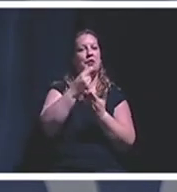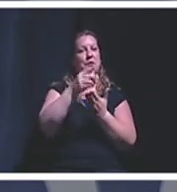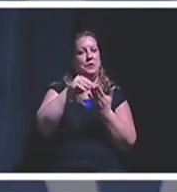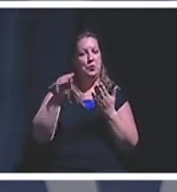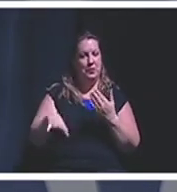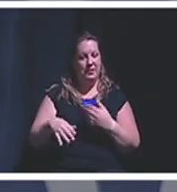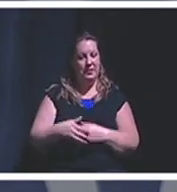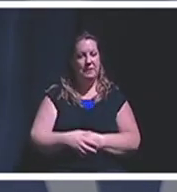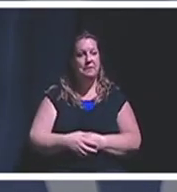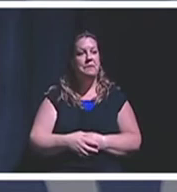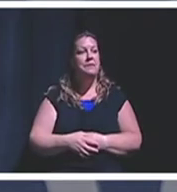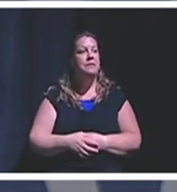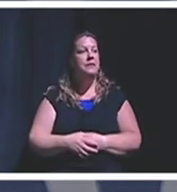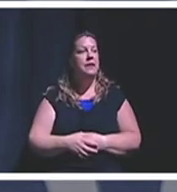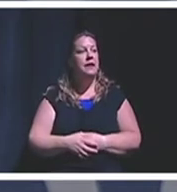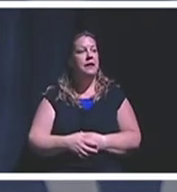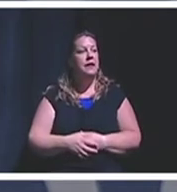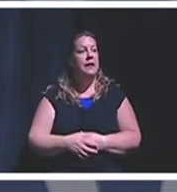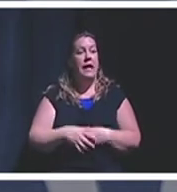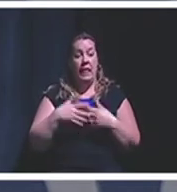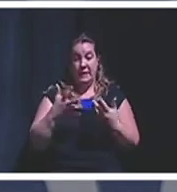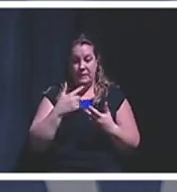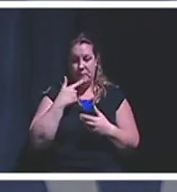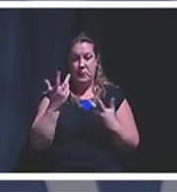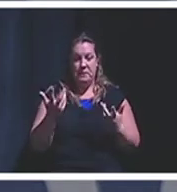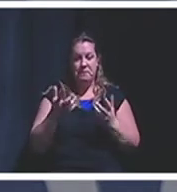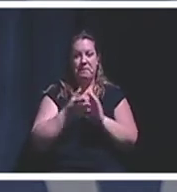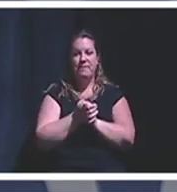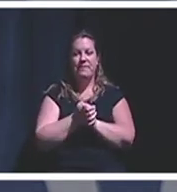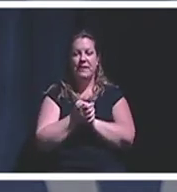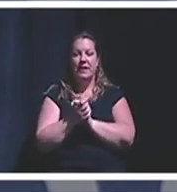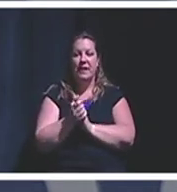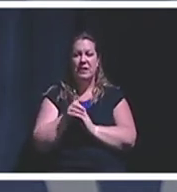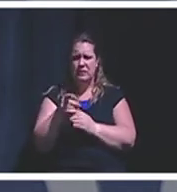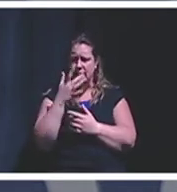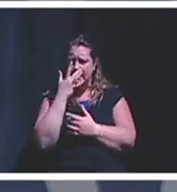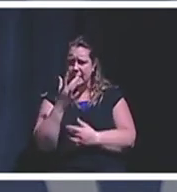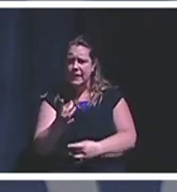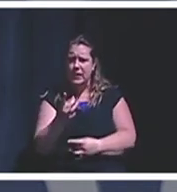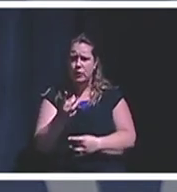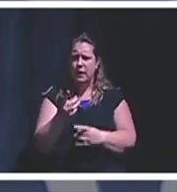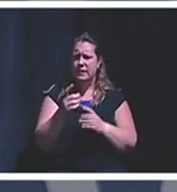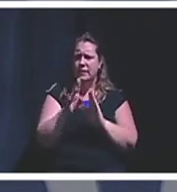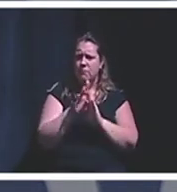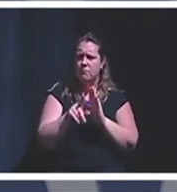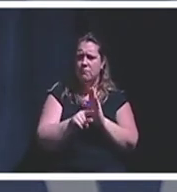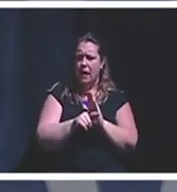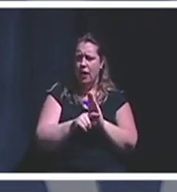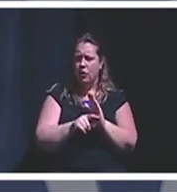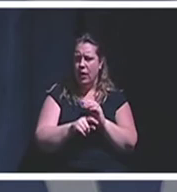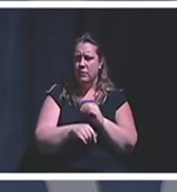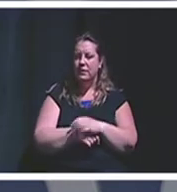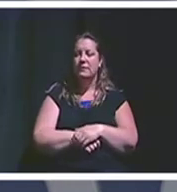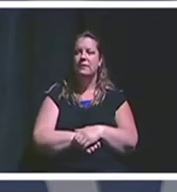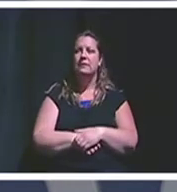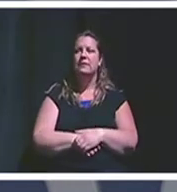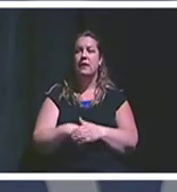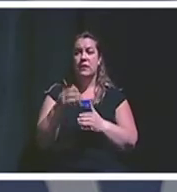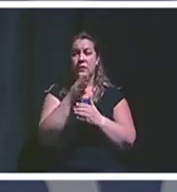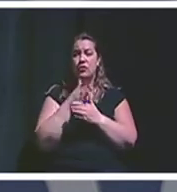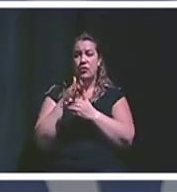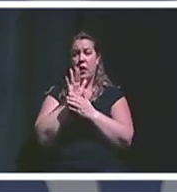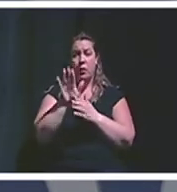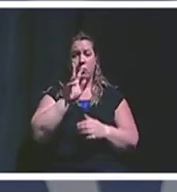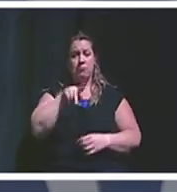My senior law clerk said, Judge, you have a very interesting background. Share your personal life stories